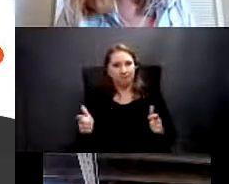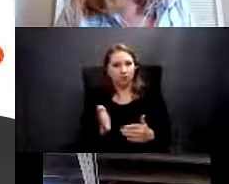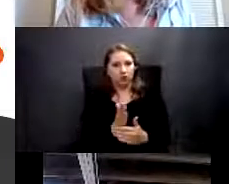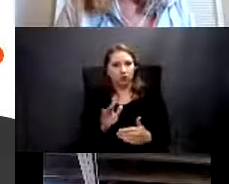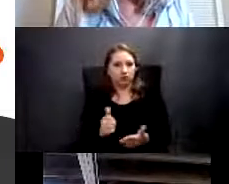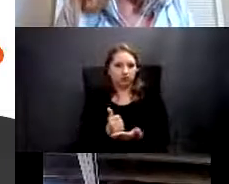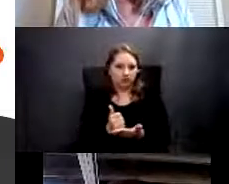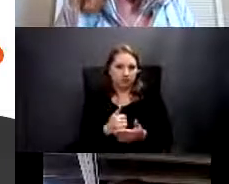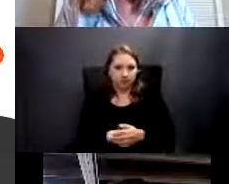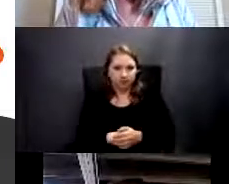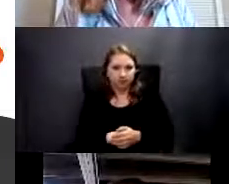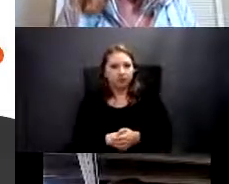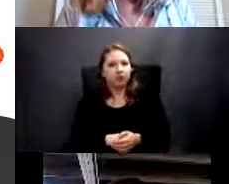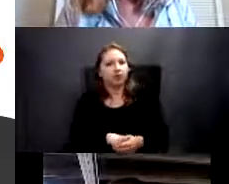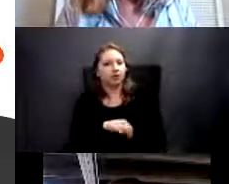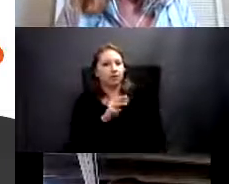Yes, I finally found the